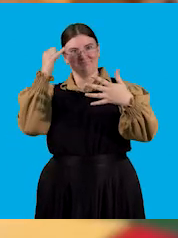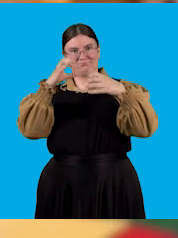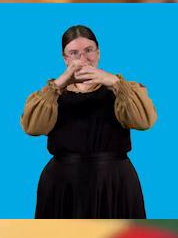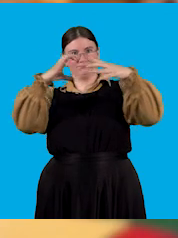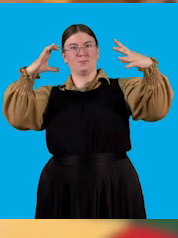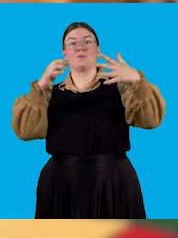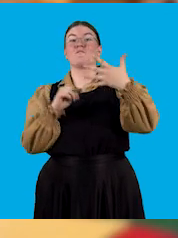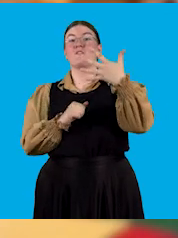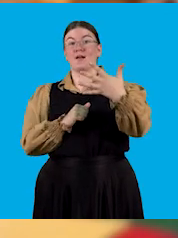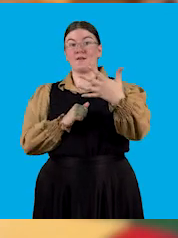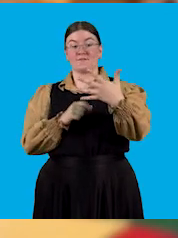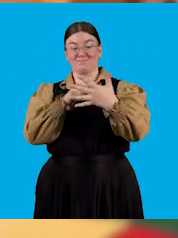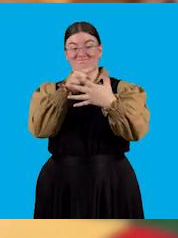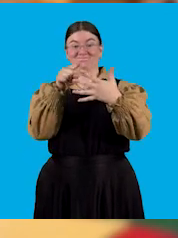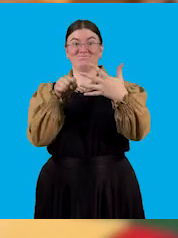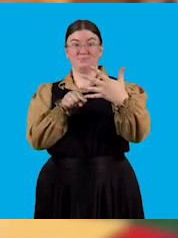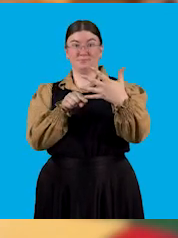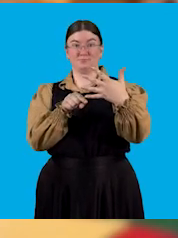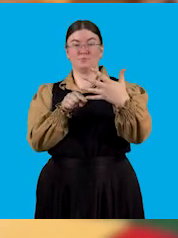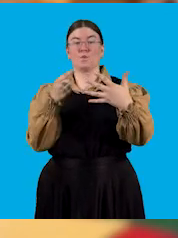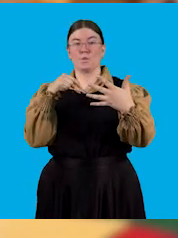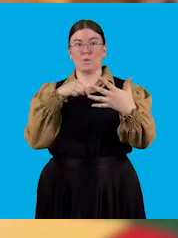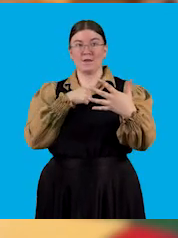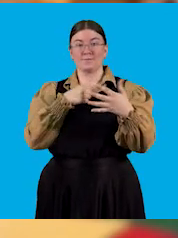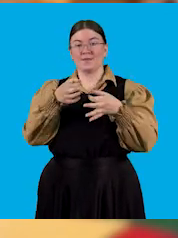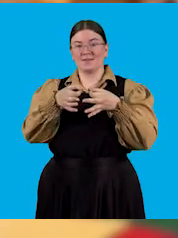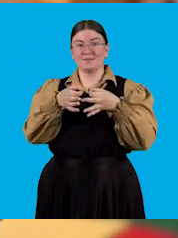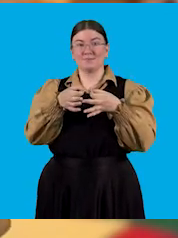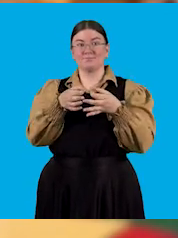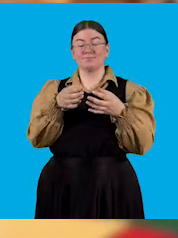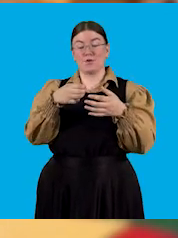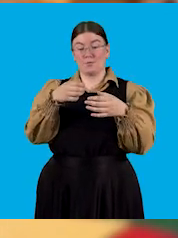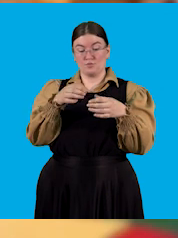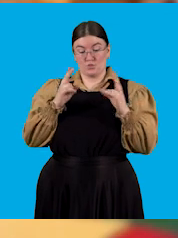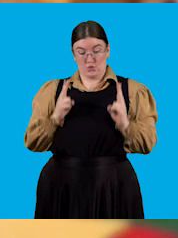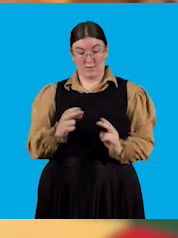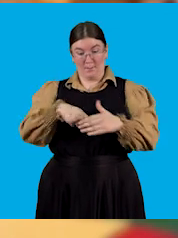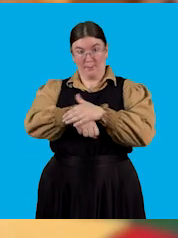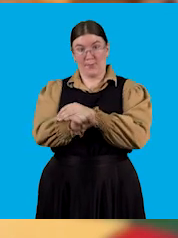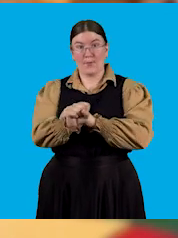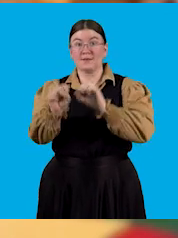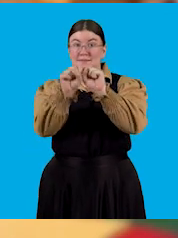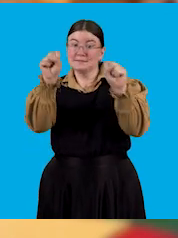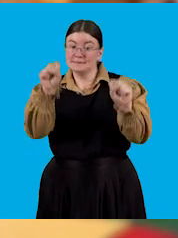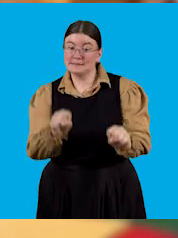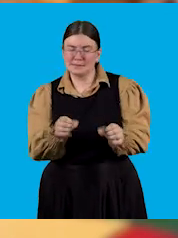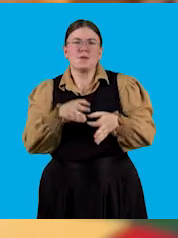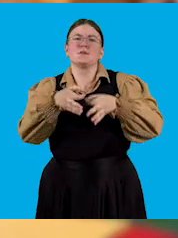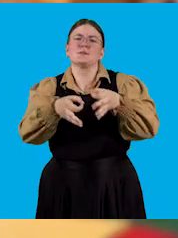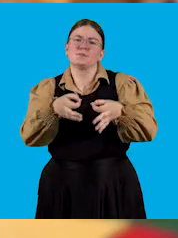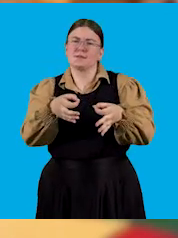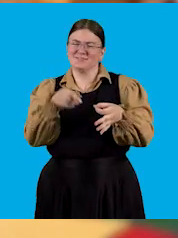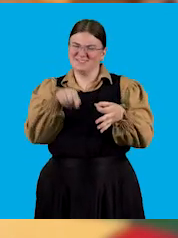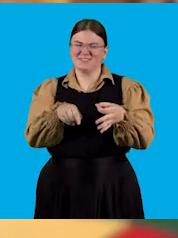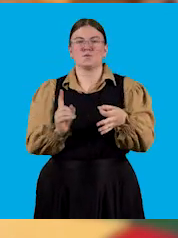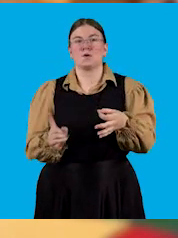lesson. And in those 5 concepts, we are going to provide a description for the human reproductive system. We are